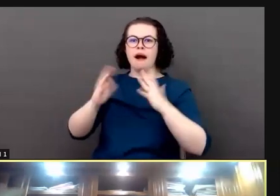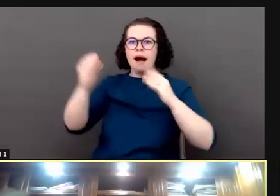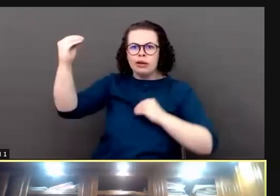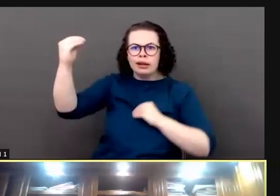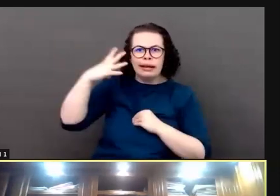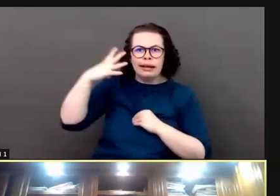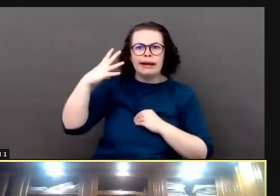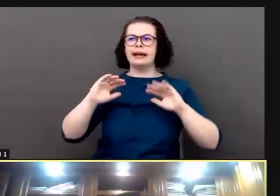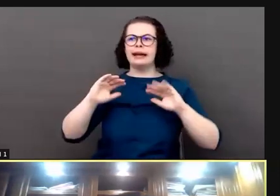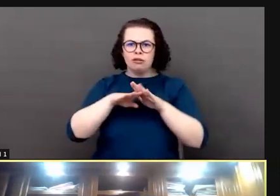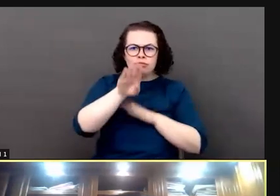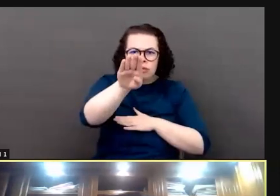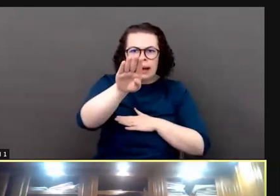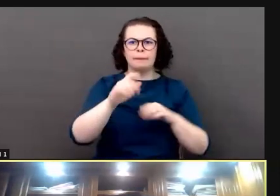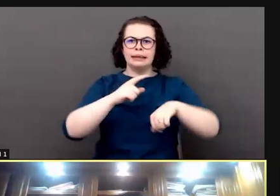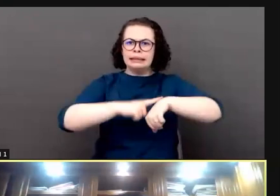those accessibility functional